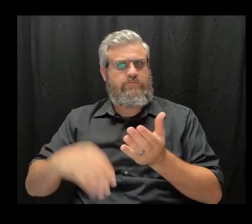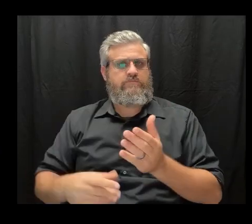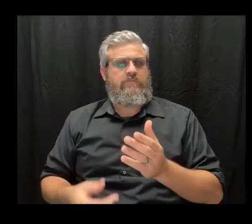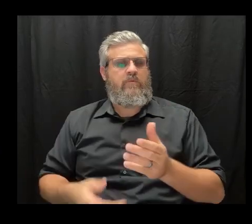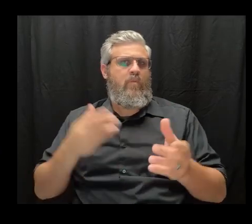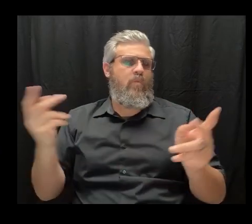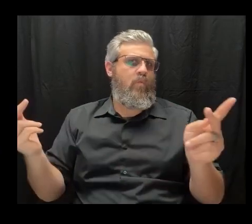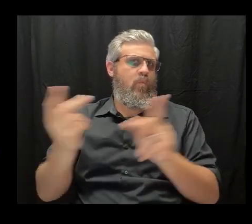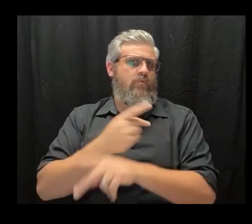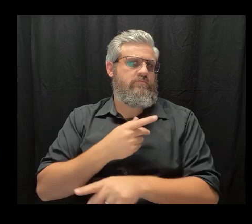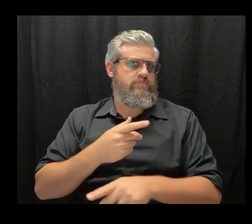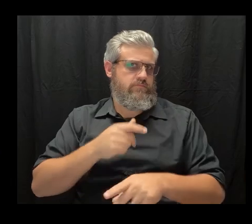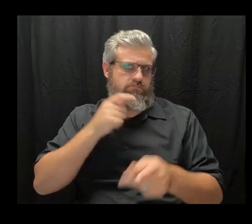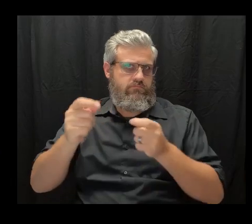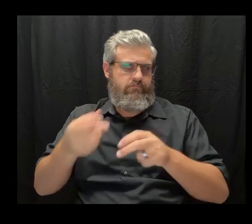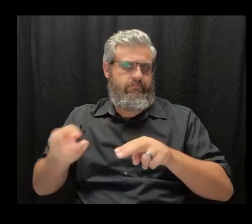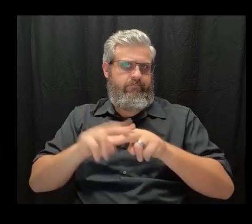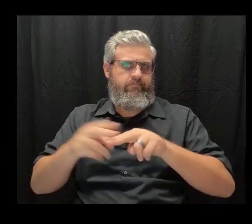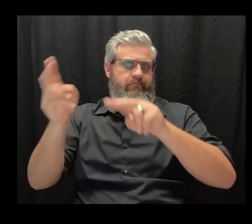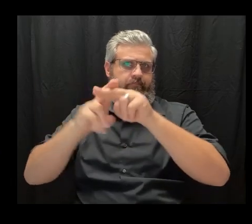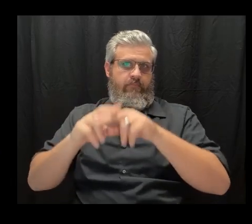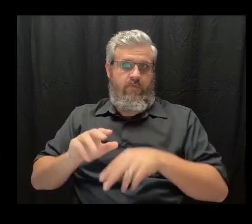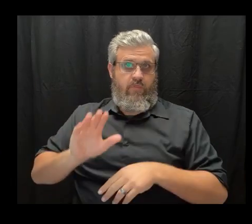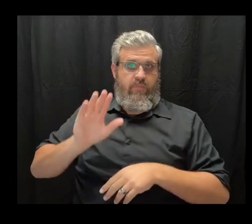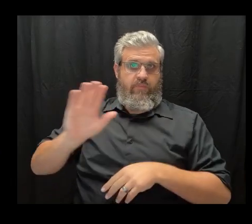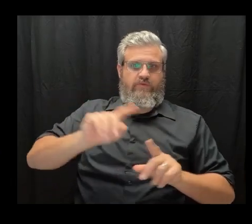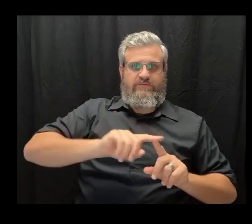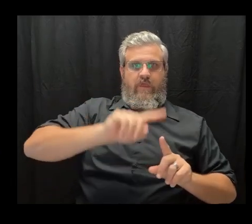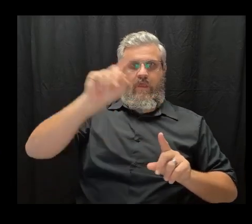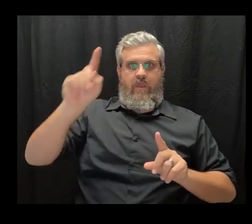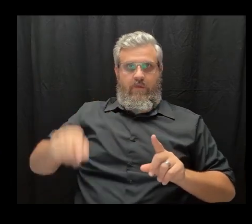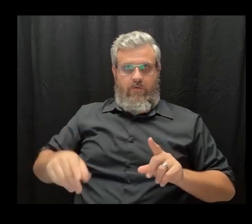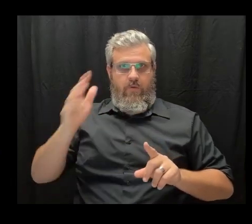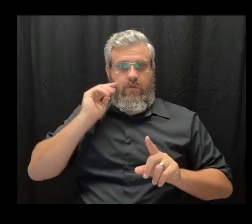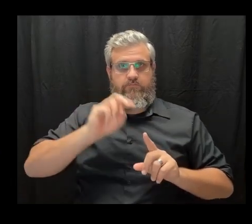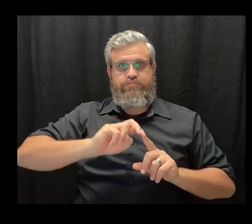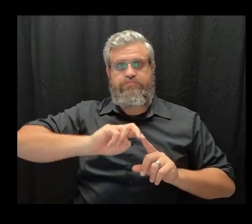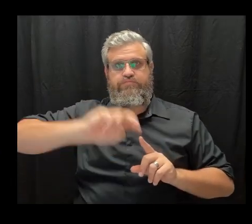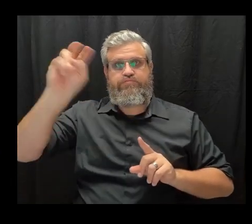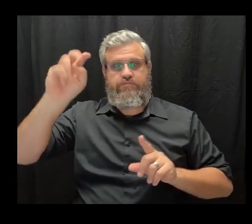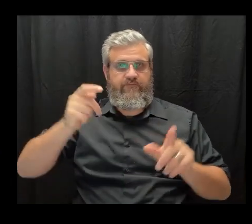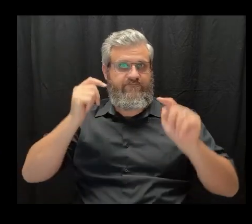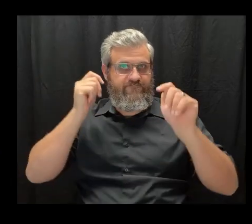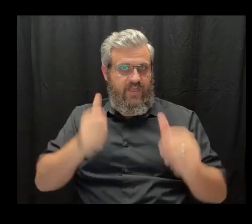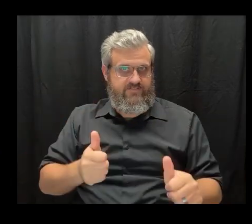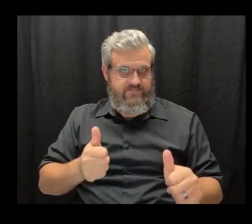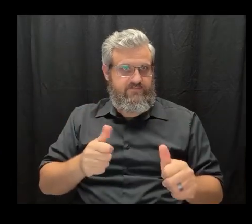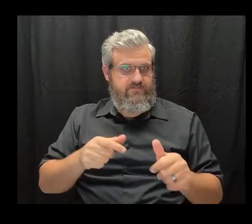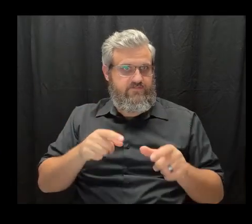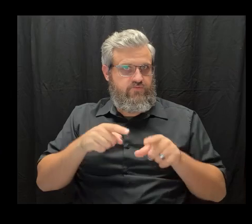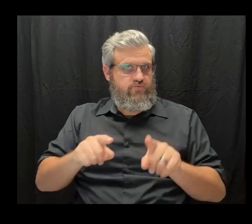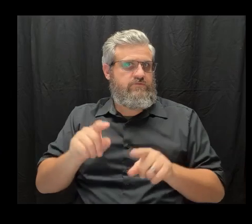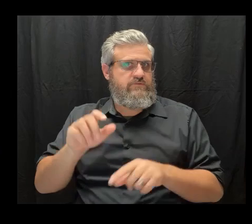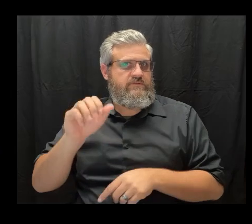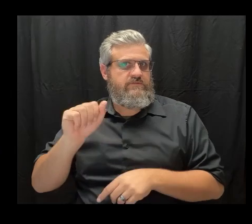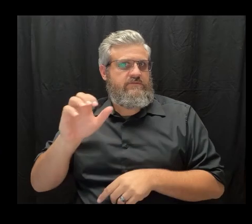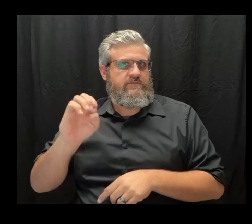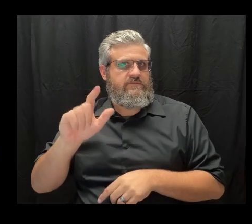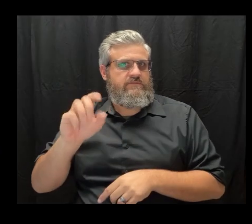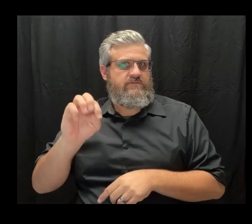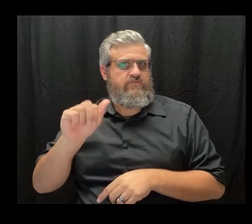often move faster through their escalation cycle in the acceleration phase and present increasingly disruptive behaviors, such